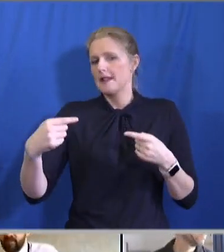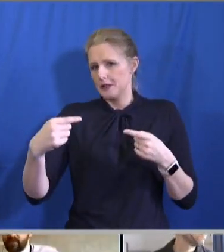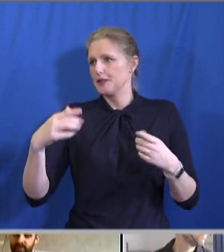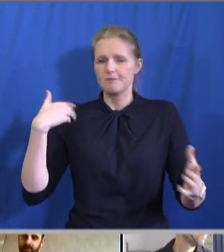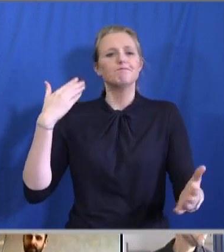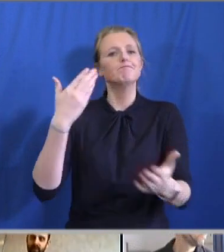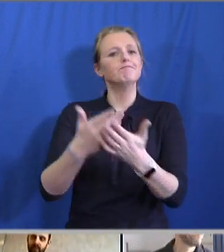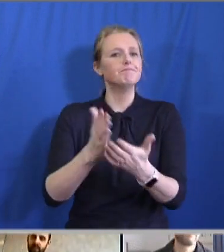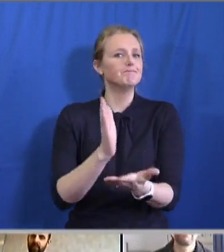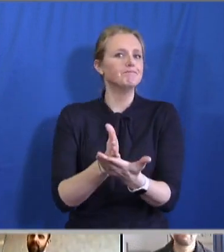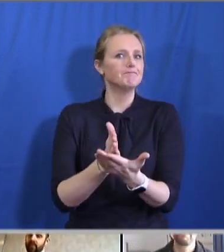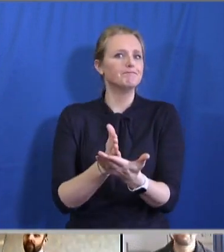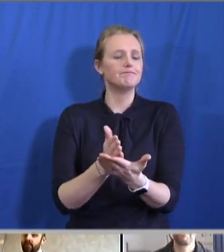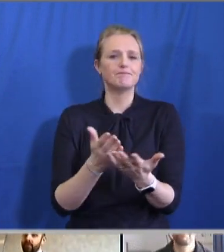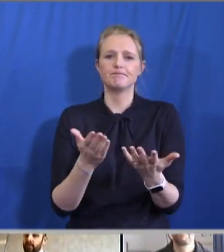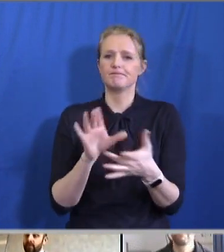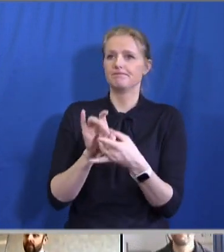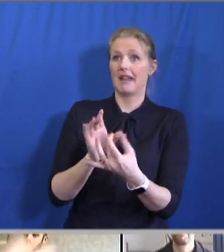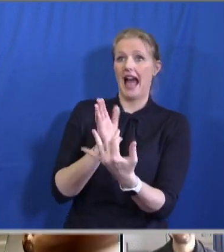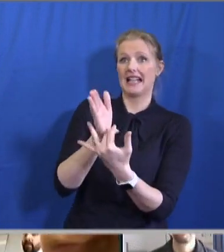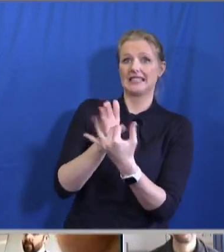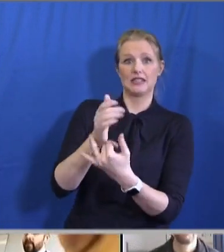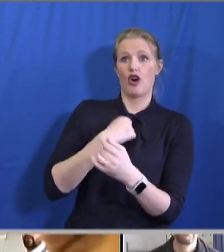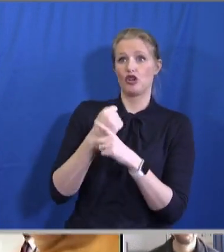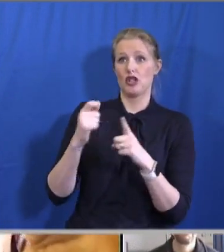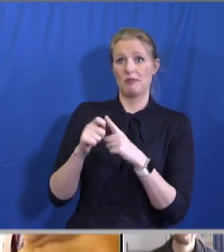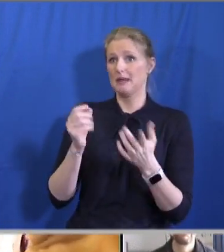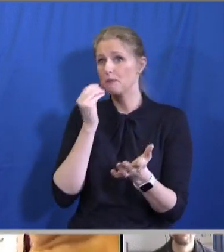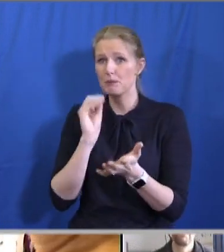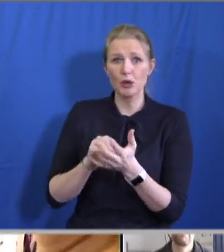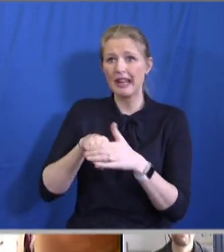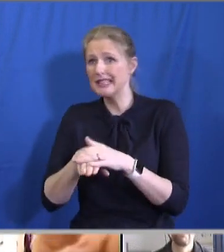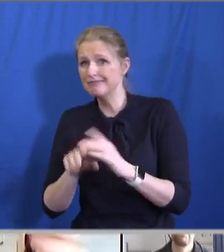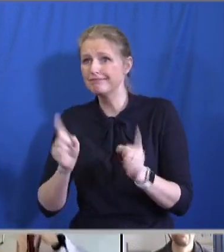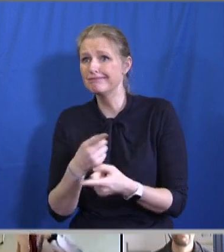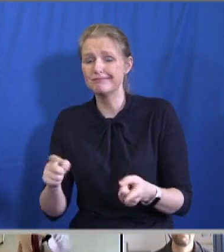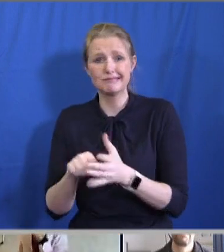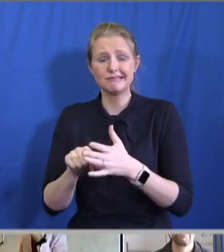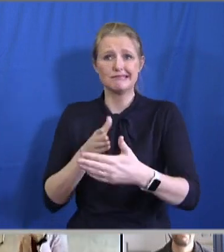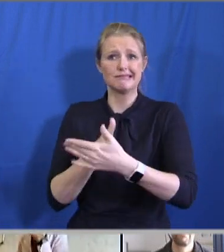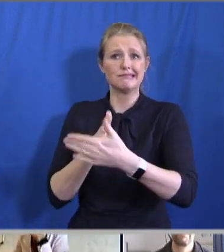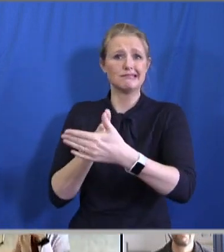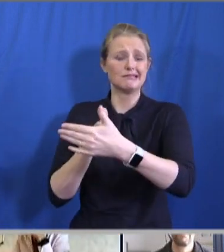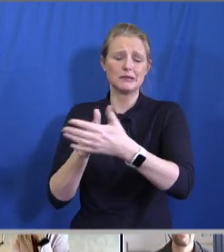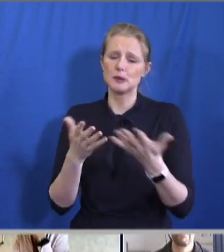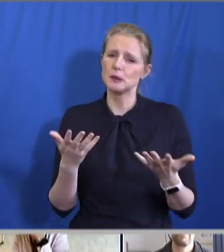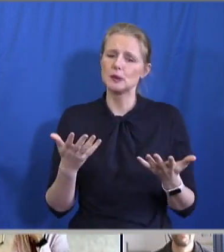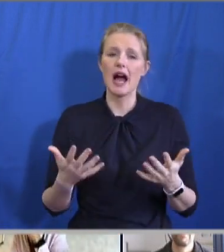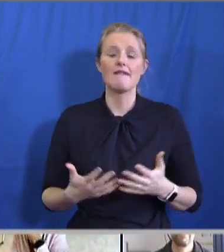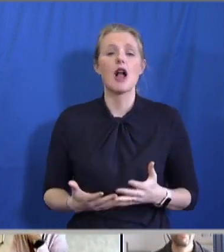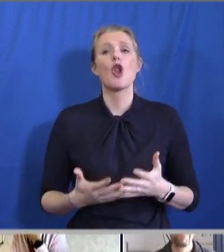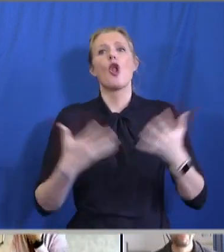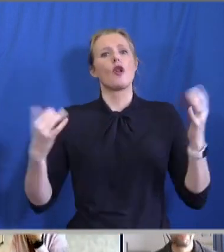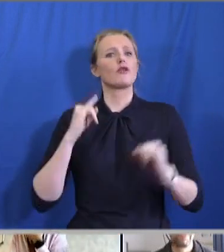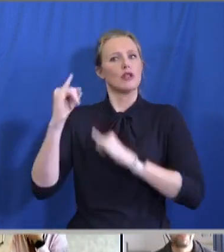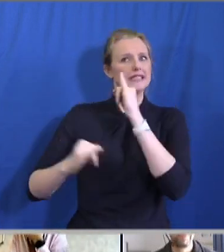with the accessibility to GPs, sometimes I think criticism that is levelled to